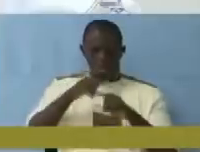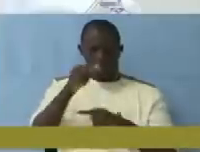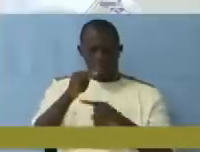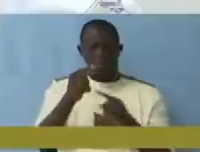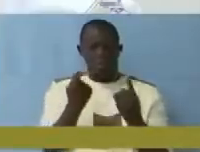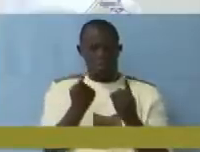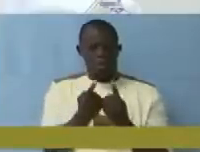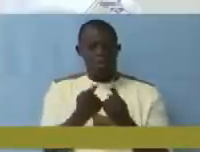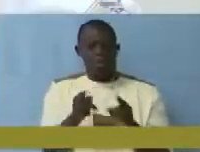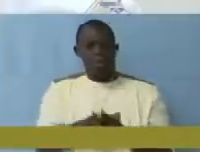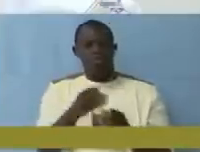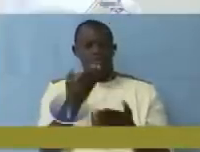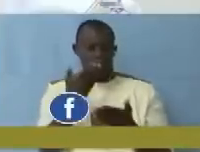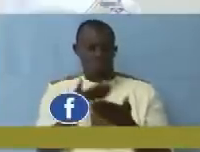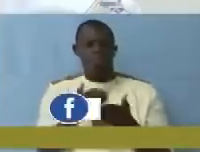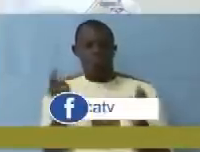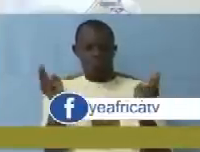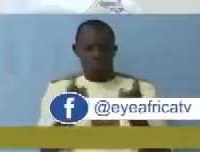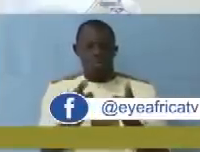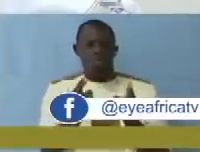Precisely that.